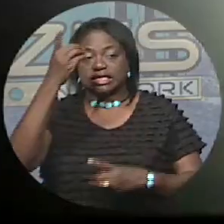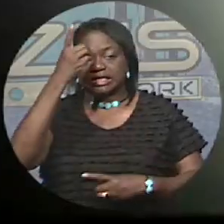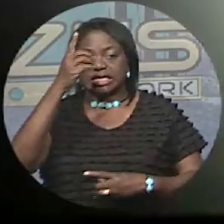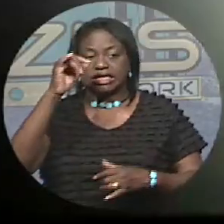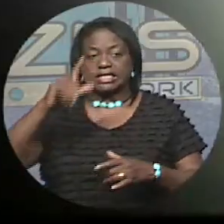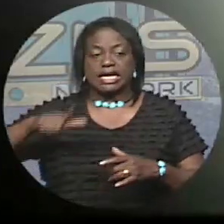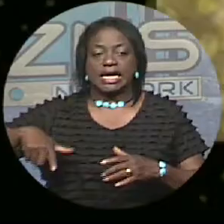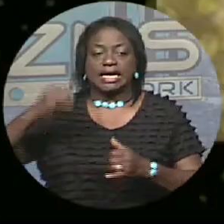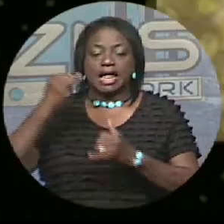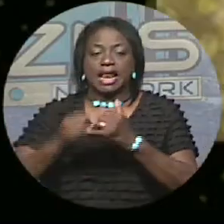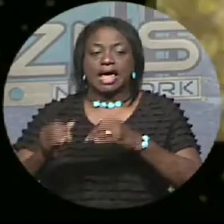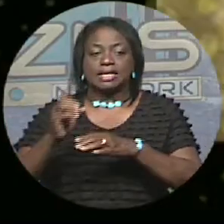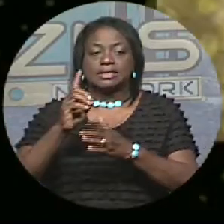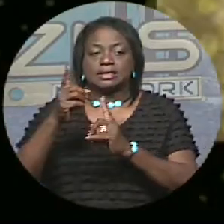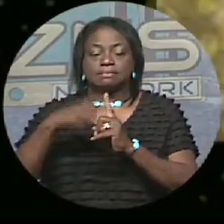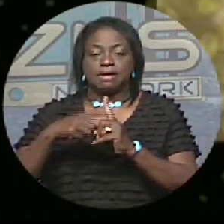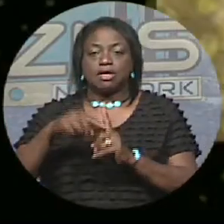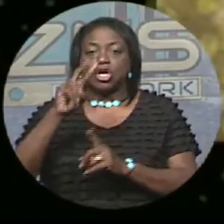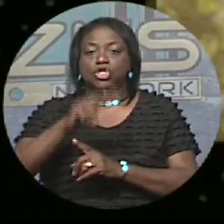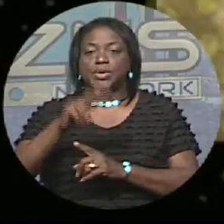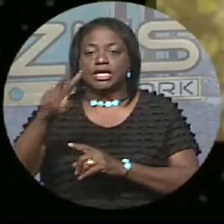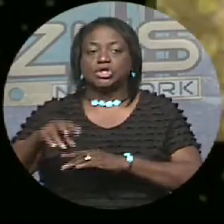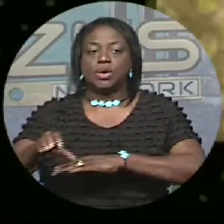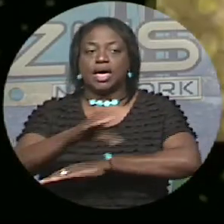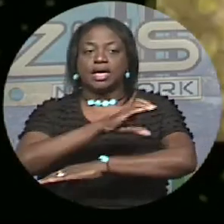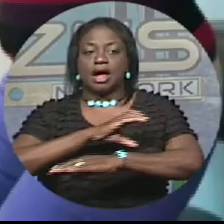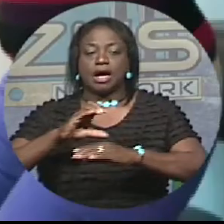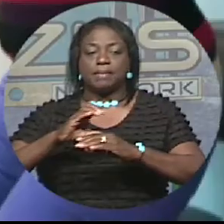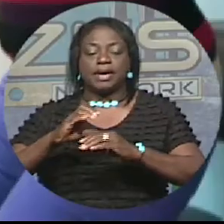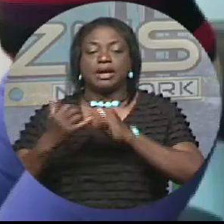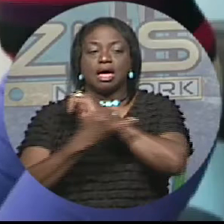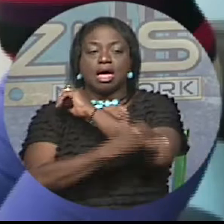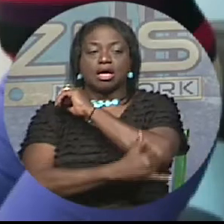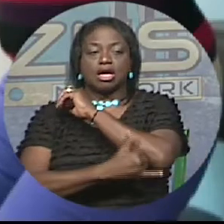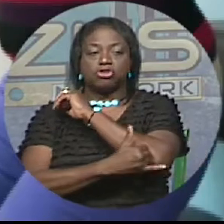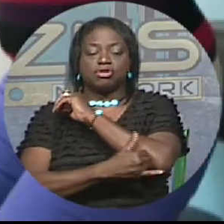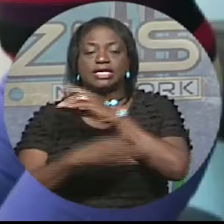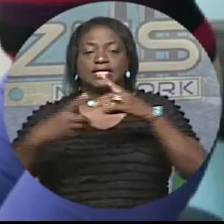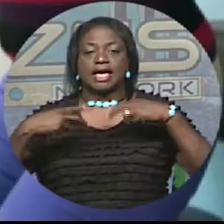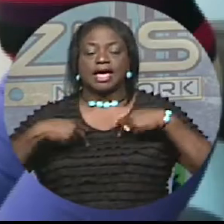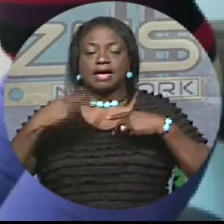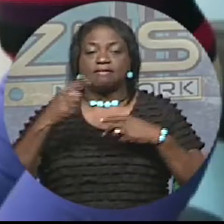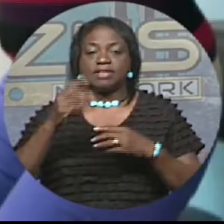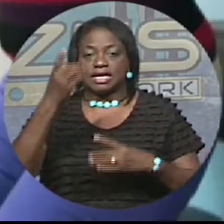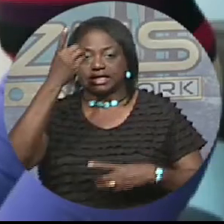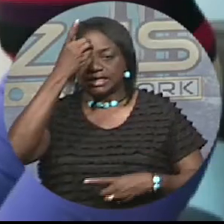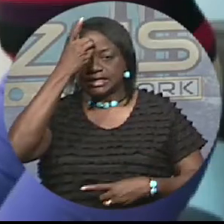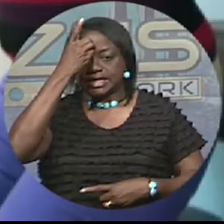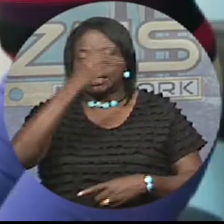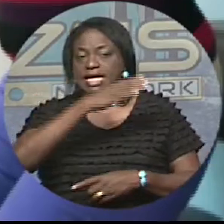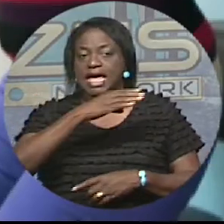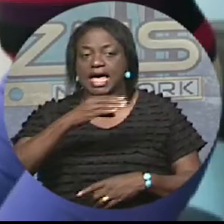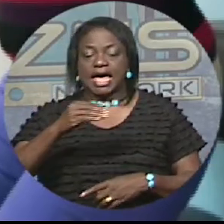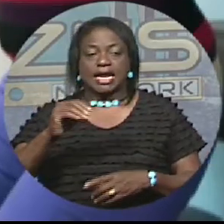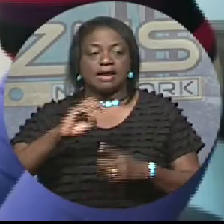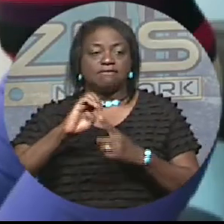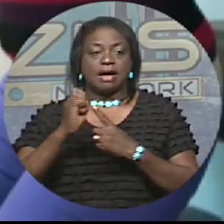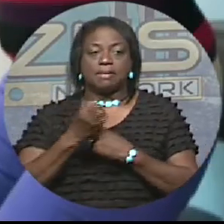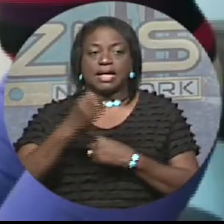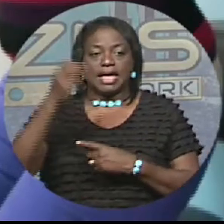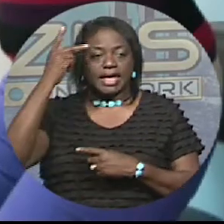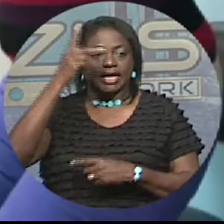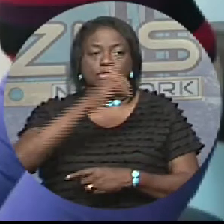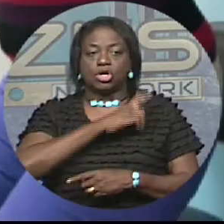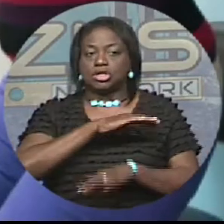has already hit 22 Caribbean countries, and the Environment Minister, Ken Dorsette, doesn't want it to spread here. Well,